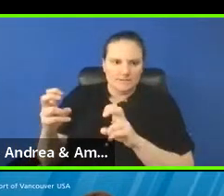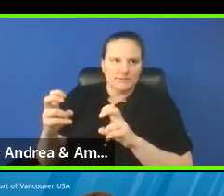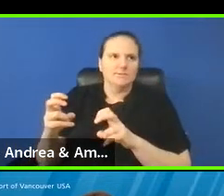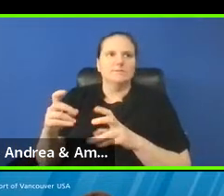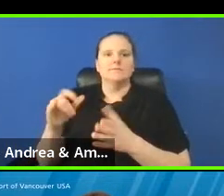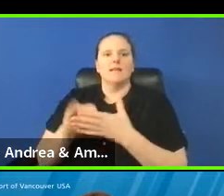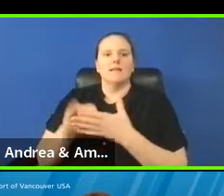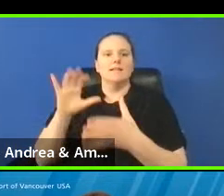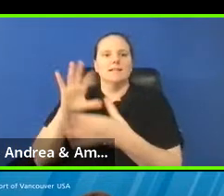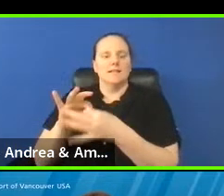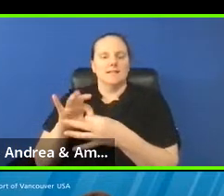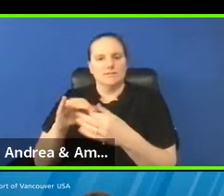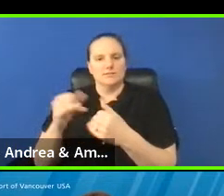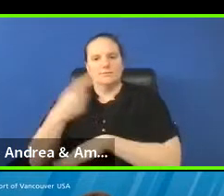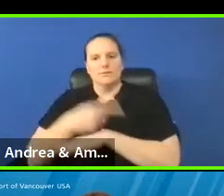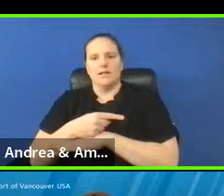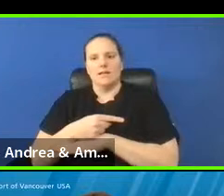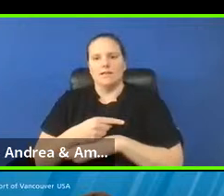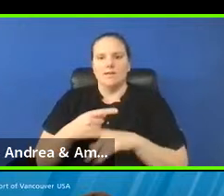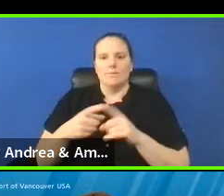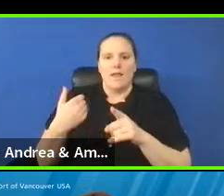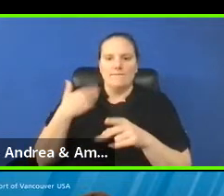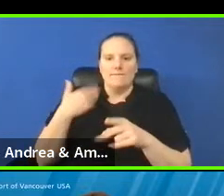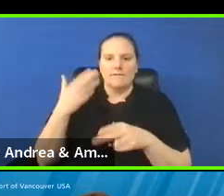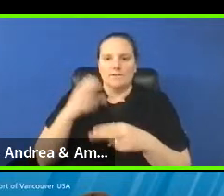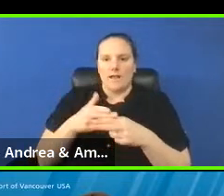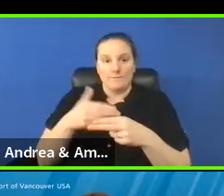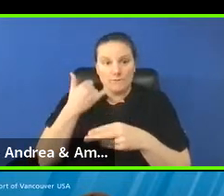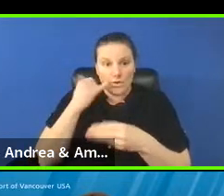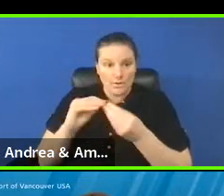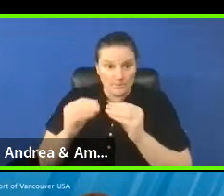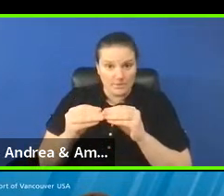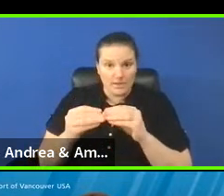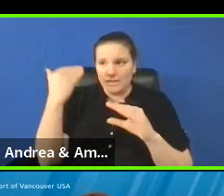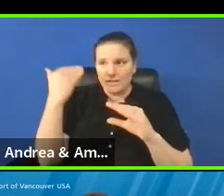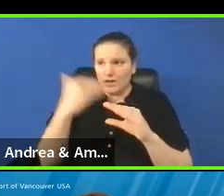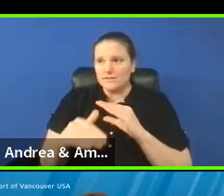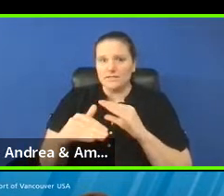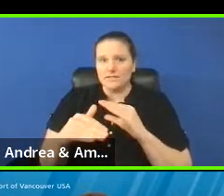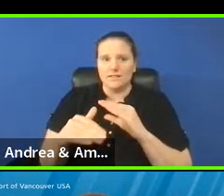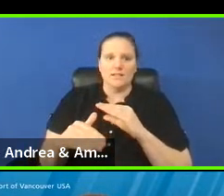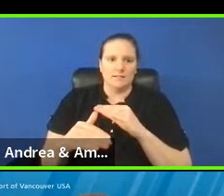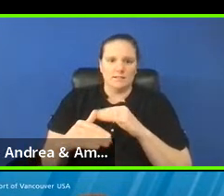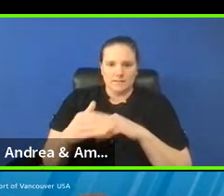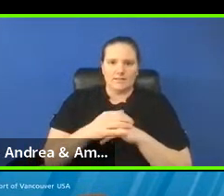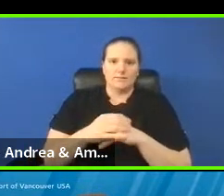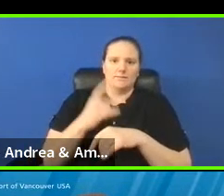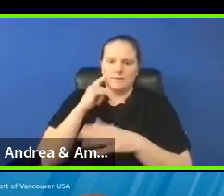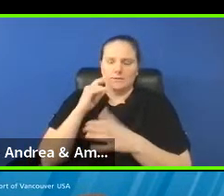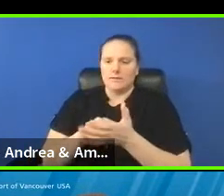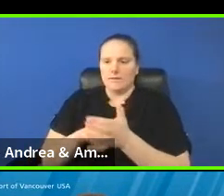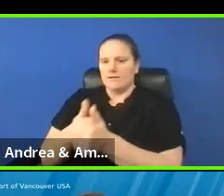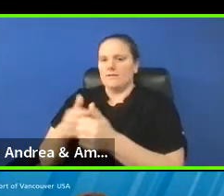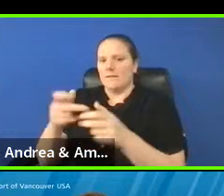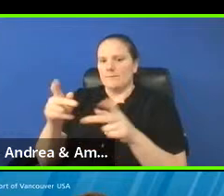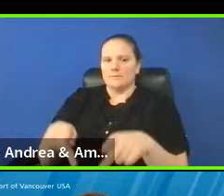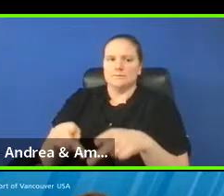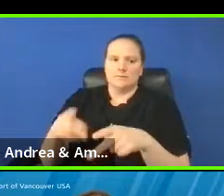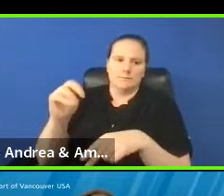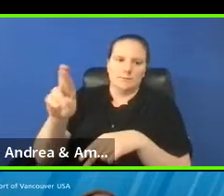today, and they did reach out. We have their name, phone number, and email, and program staff will be following up that person, Mr.